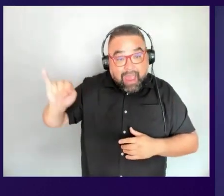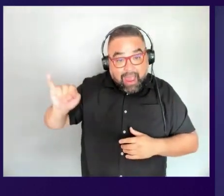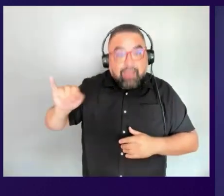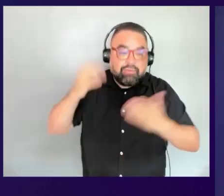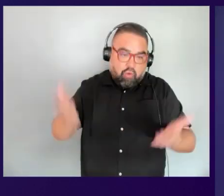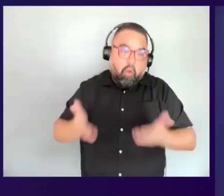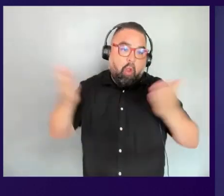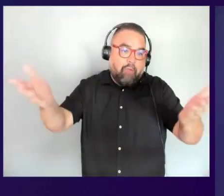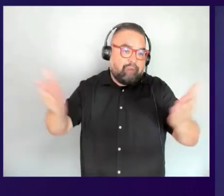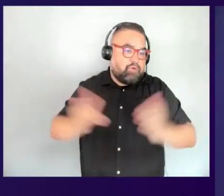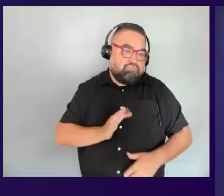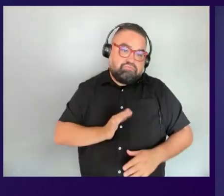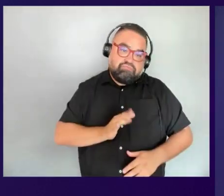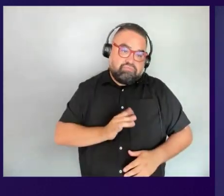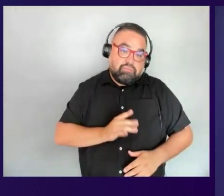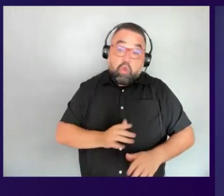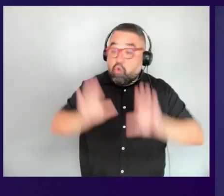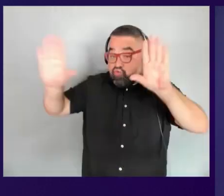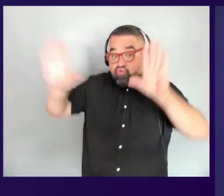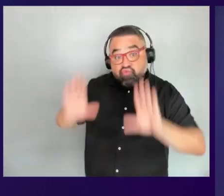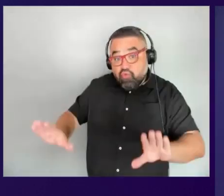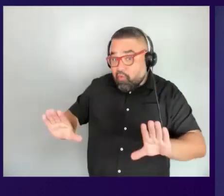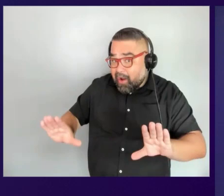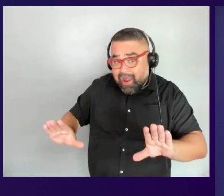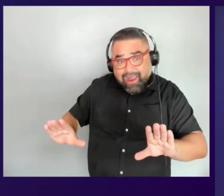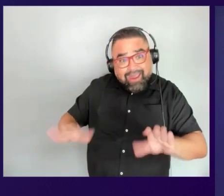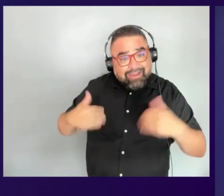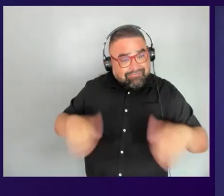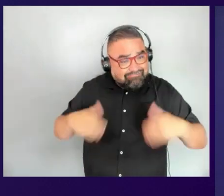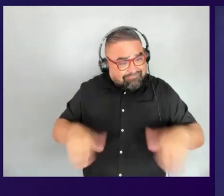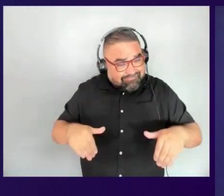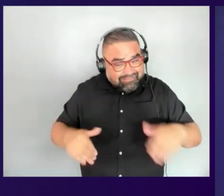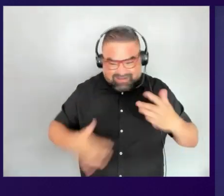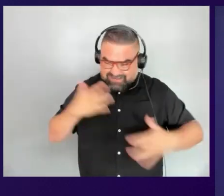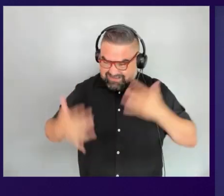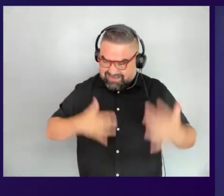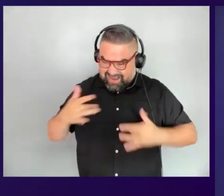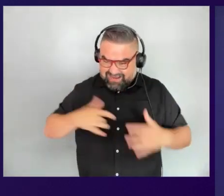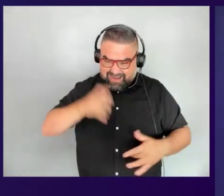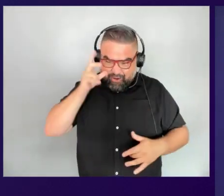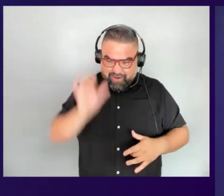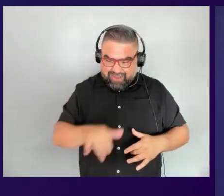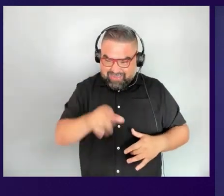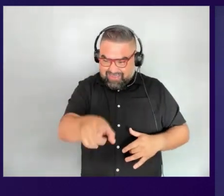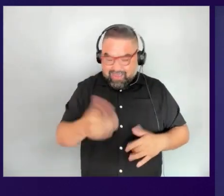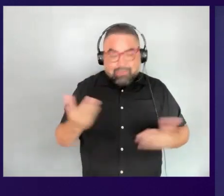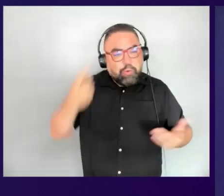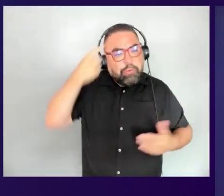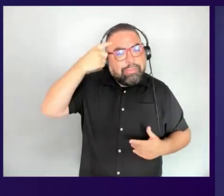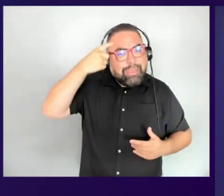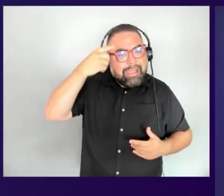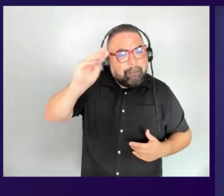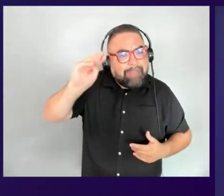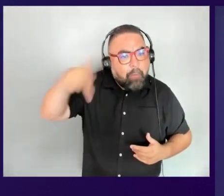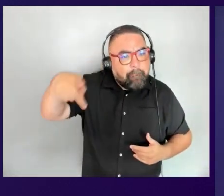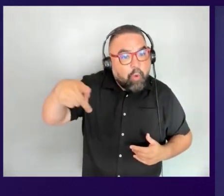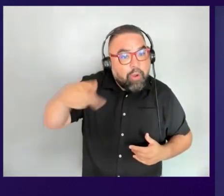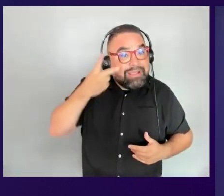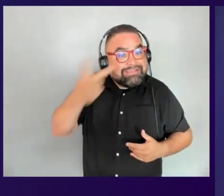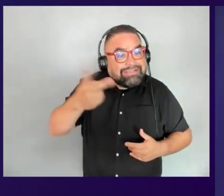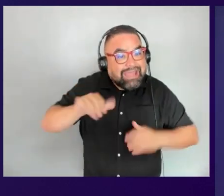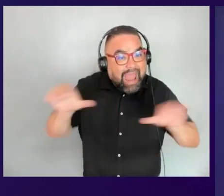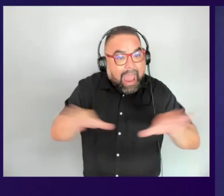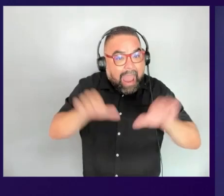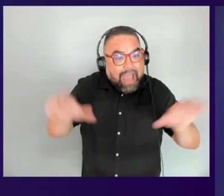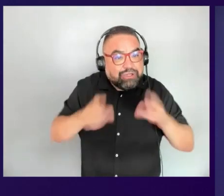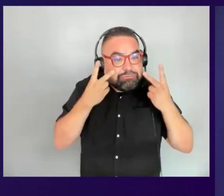that's quite fantastic, Dev. Really excited to hear that. And what do you think, Dave? We'd love to see Mountpoint in action if we could. But before we get into